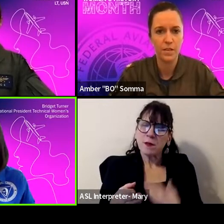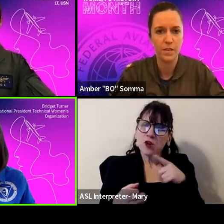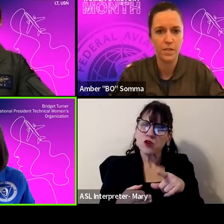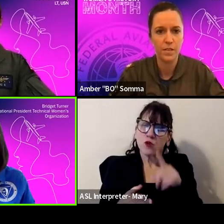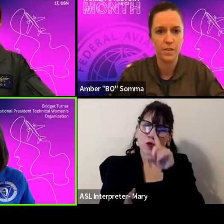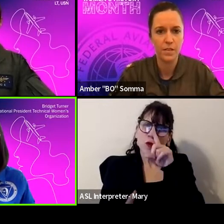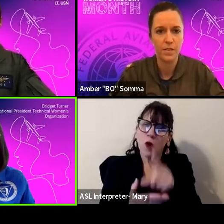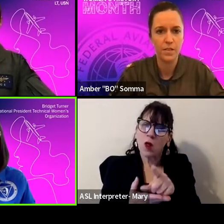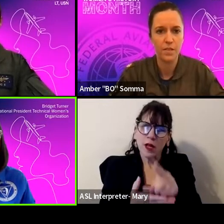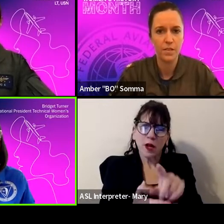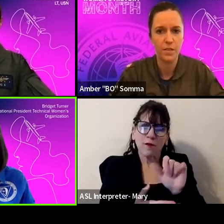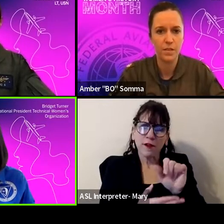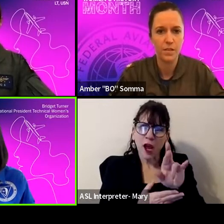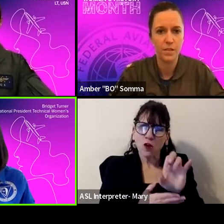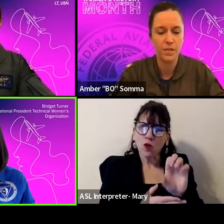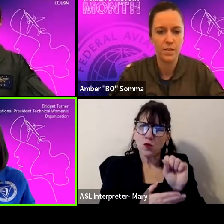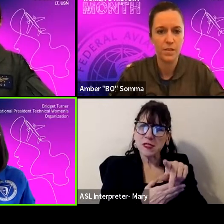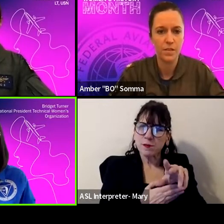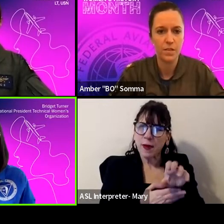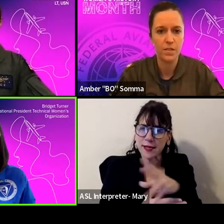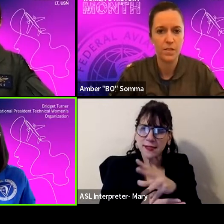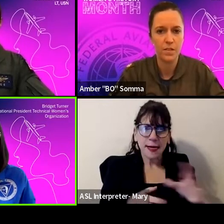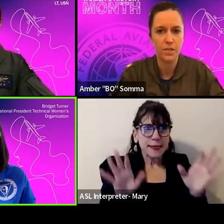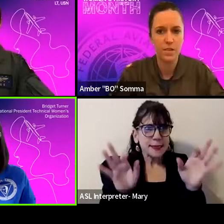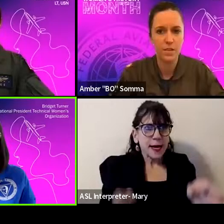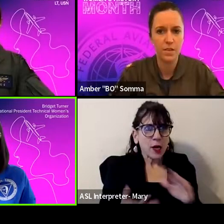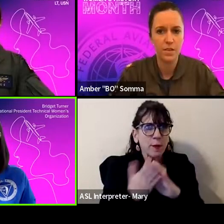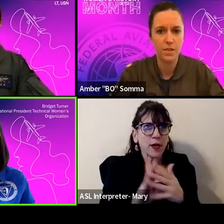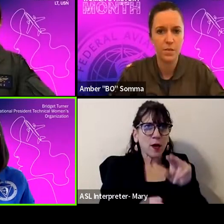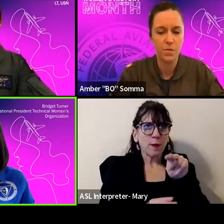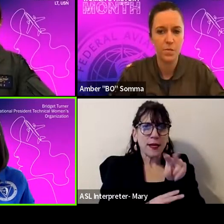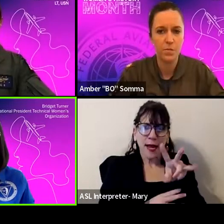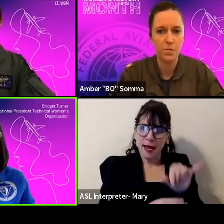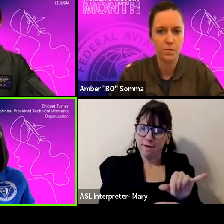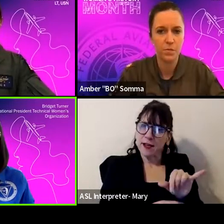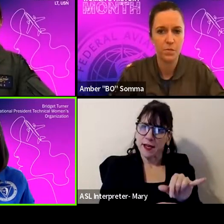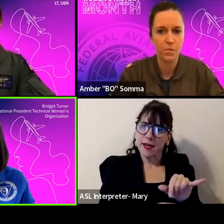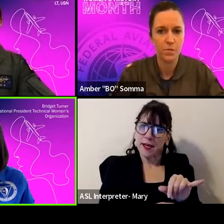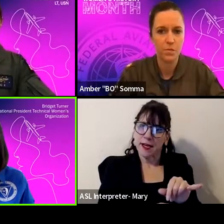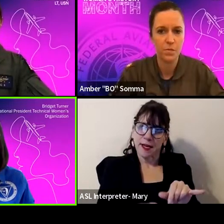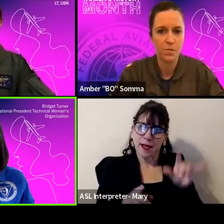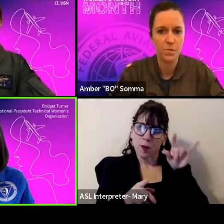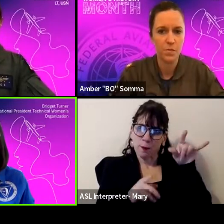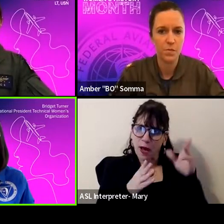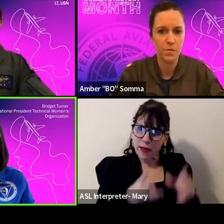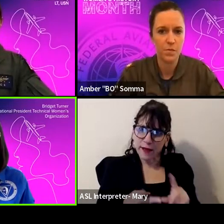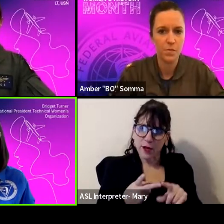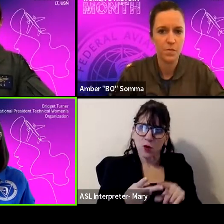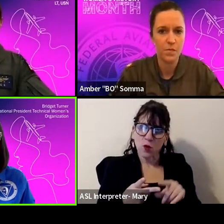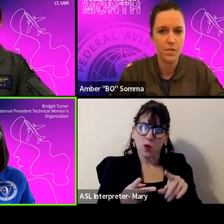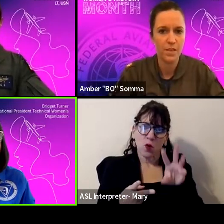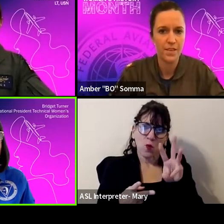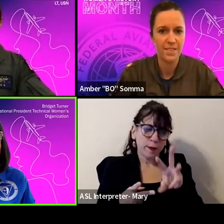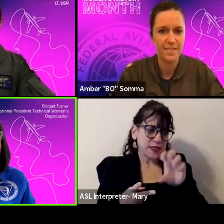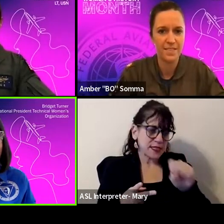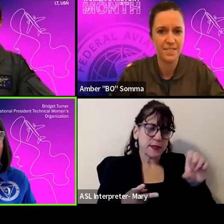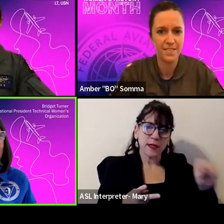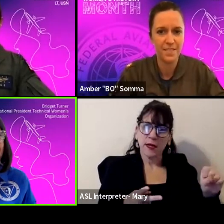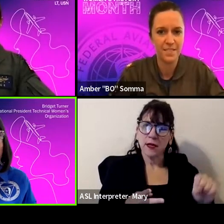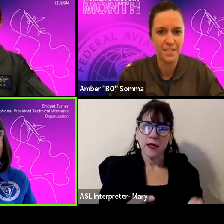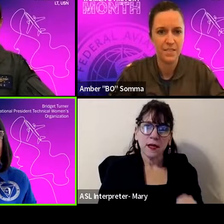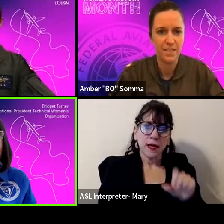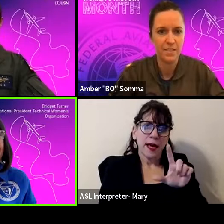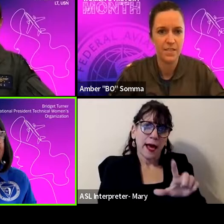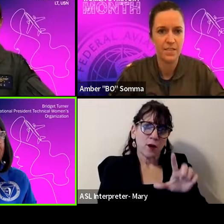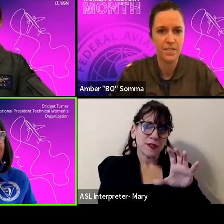with aerospace and decide to become a Navy fighter and or a weapon system specialist. LCDR,